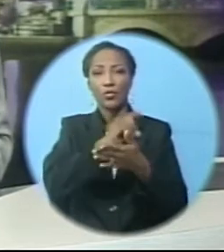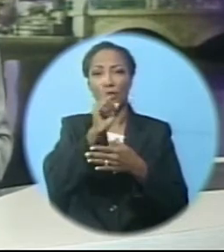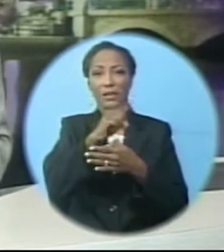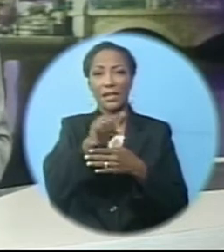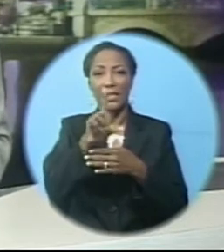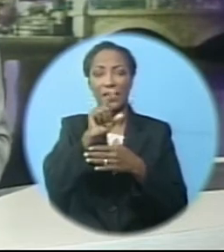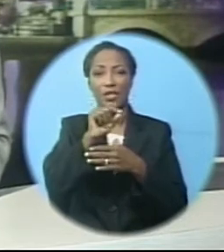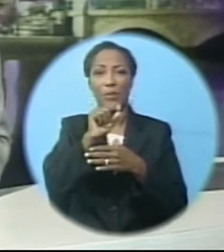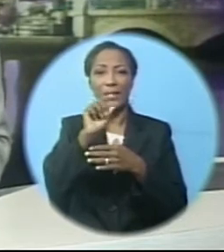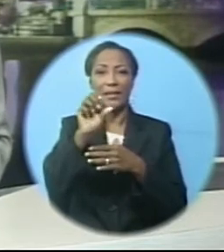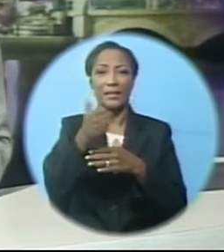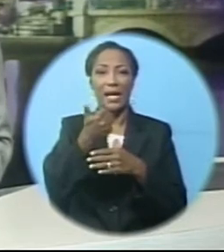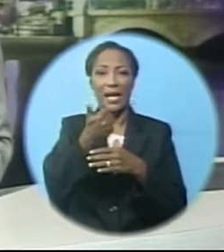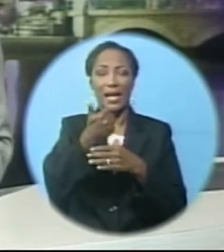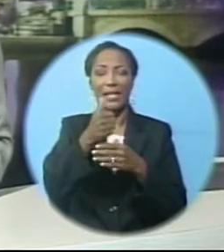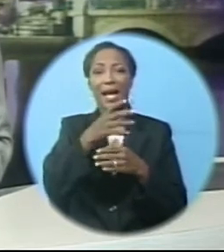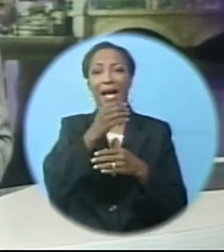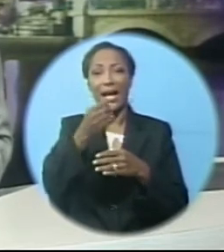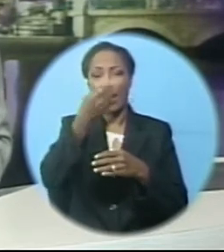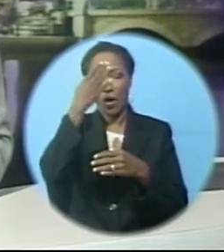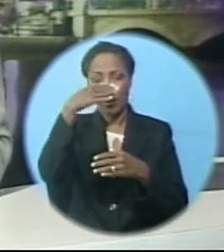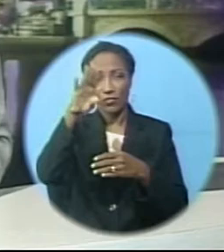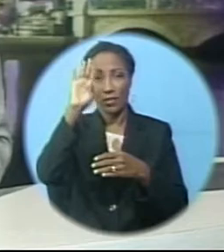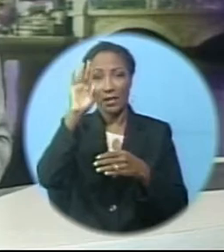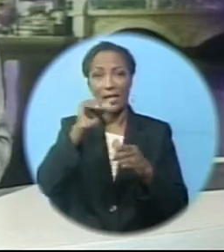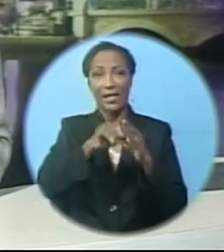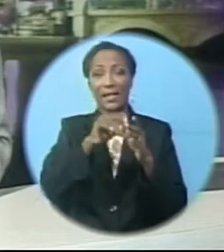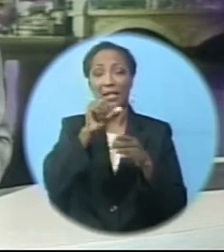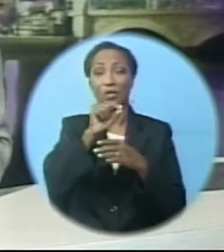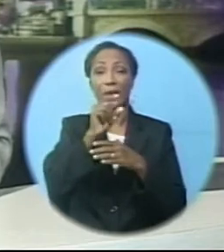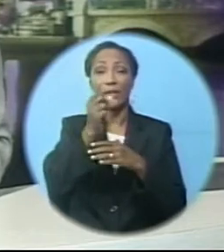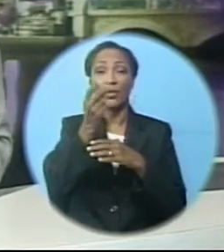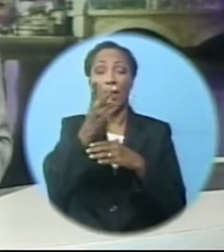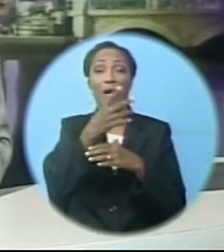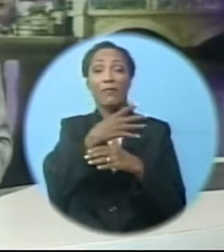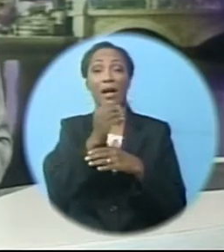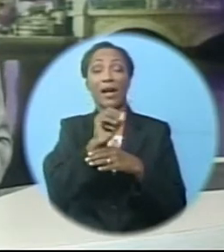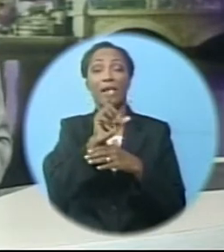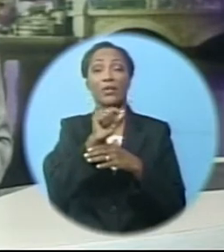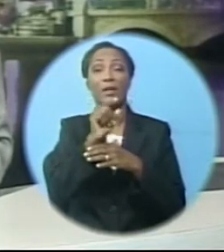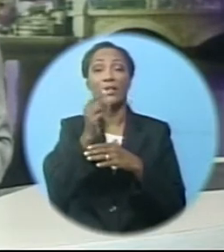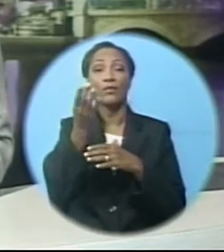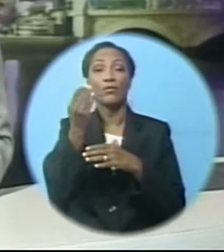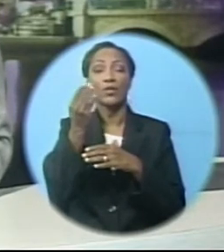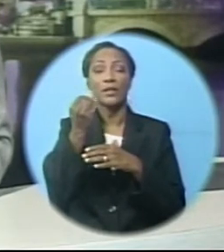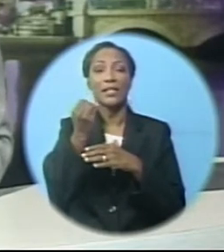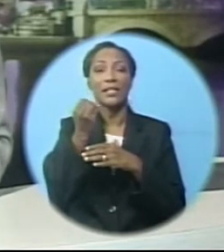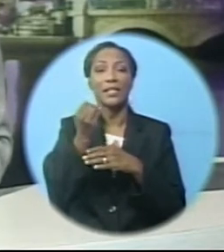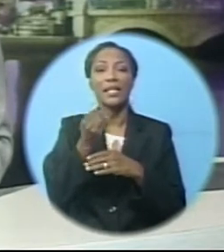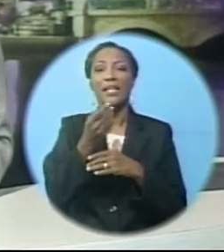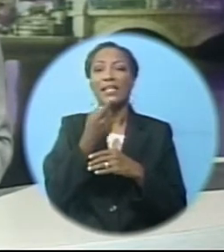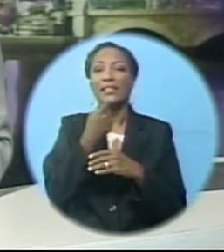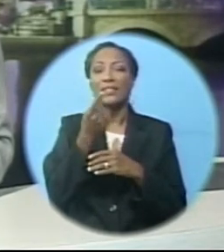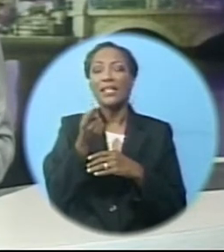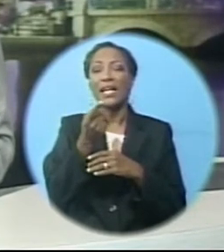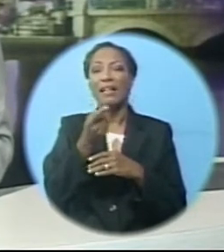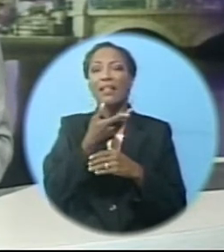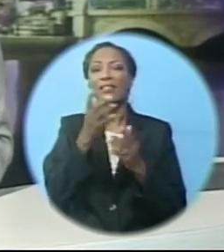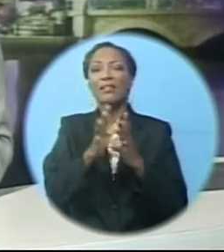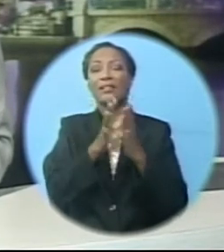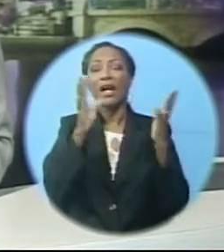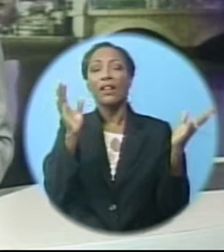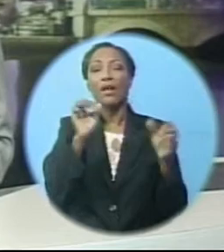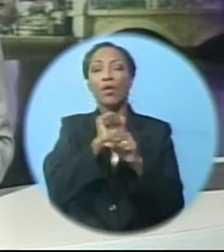once again in 2014. Mosley says the job is not finished and there is still plenty of work for them to do ahead of Sunday's